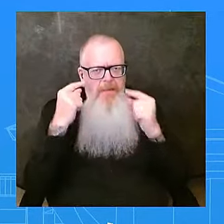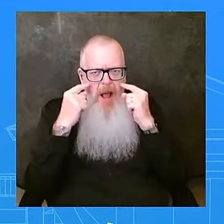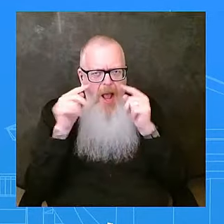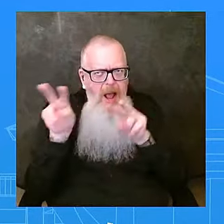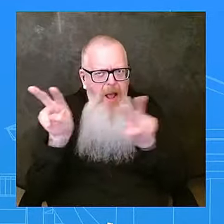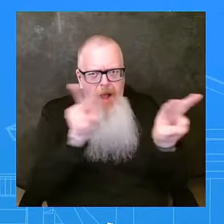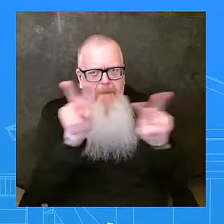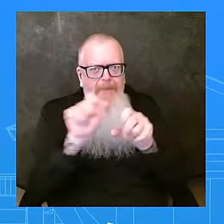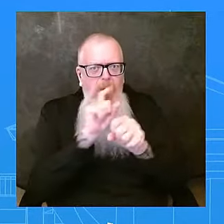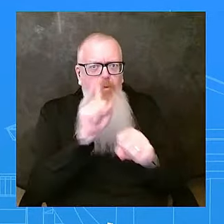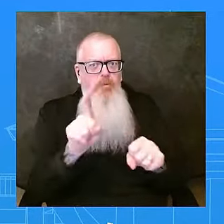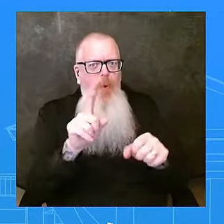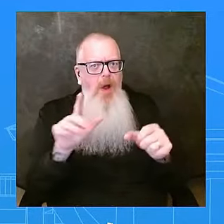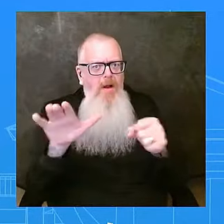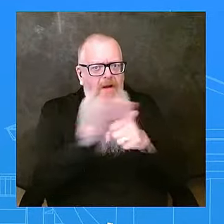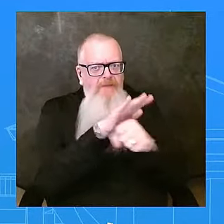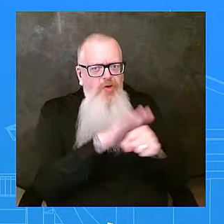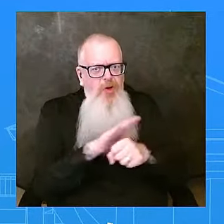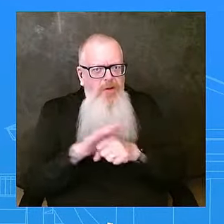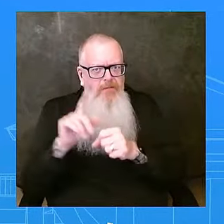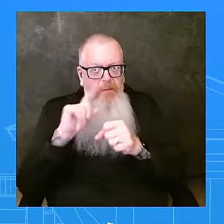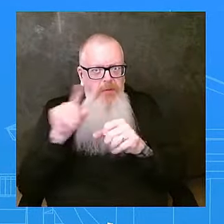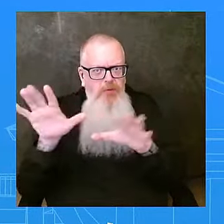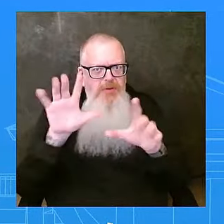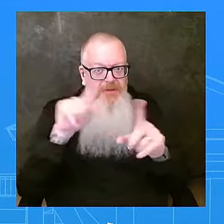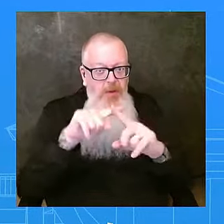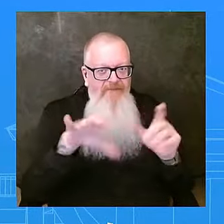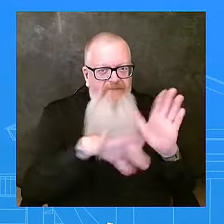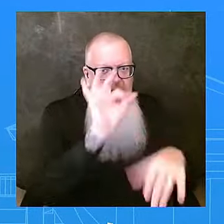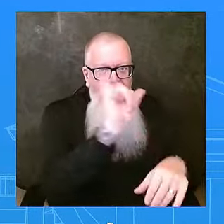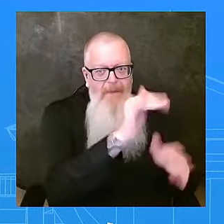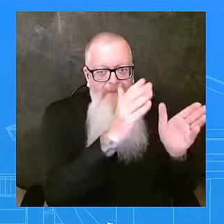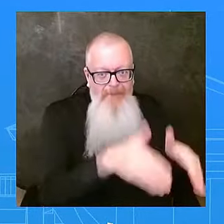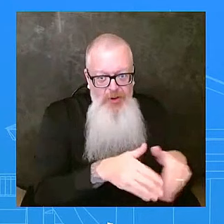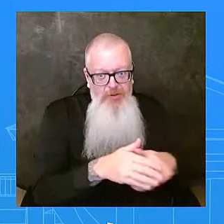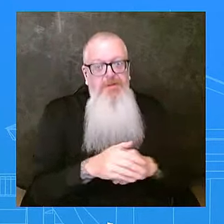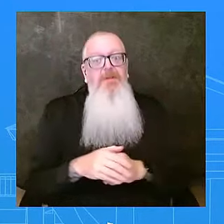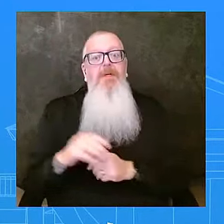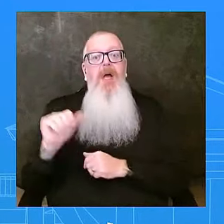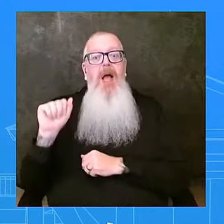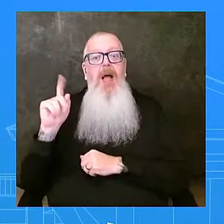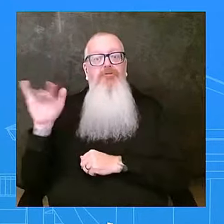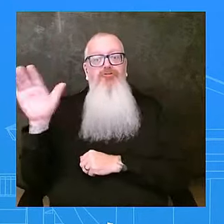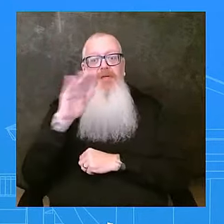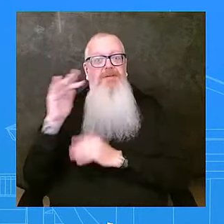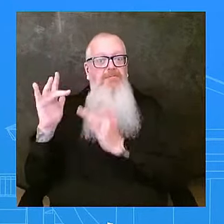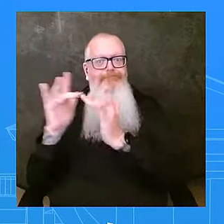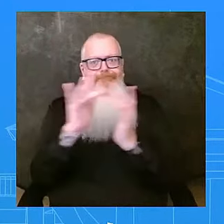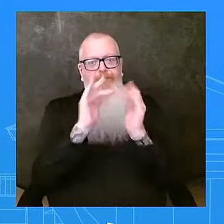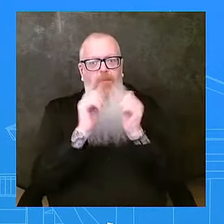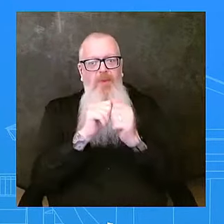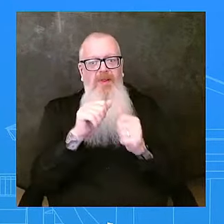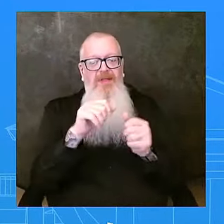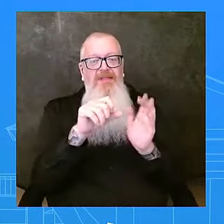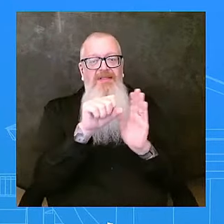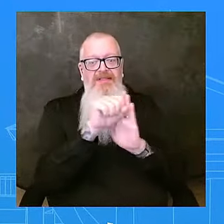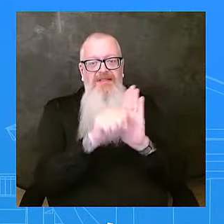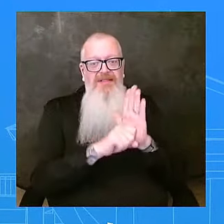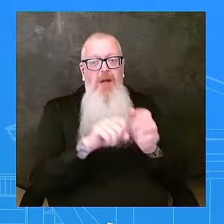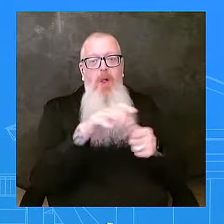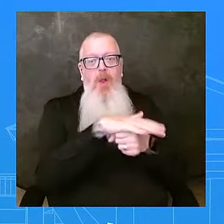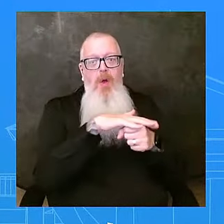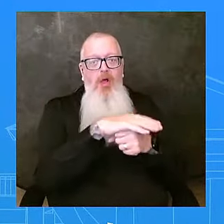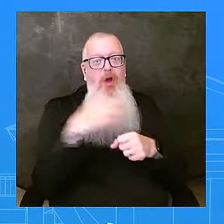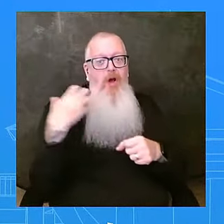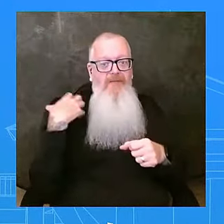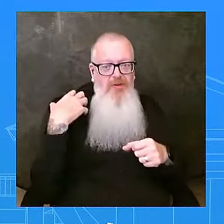investigate. The administration is in touch with state and local officials, and federal law enforcement is supporting the local investigation and